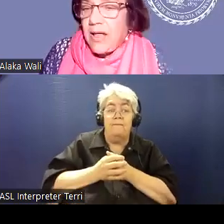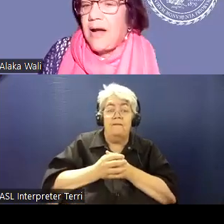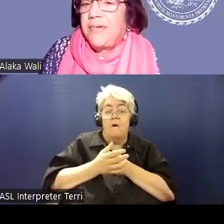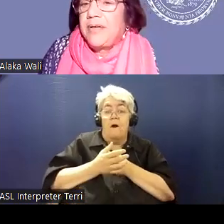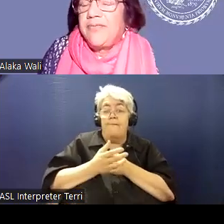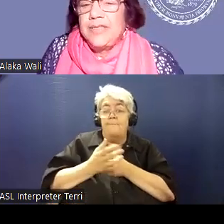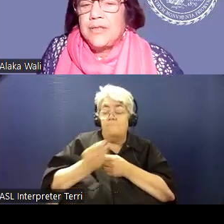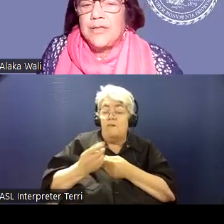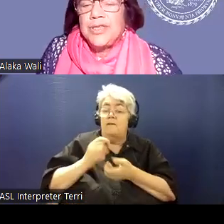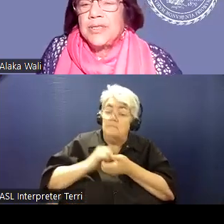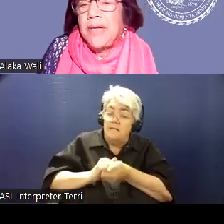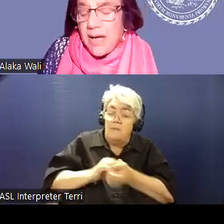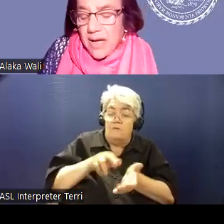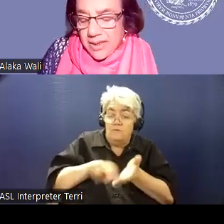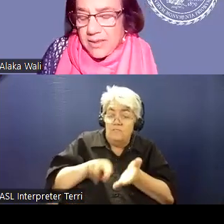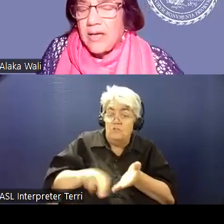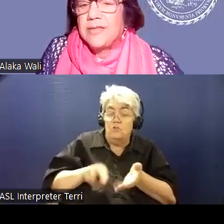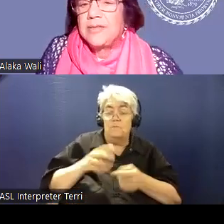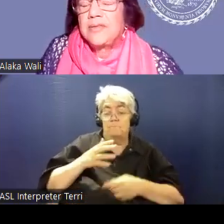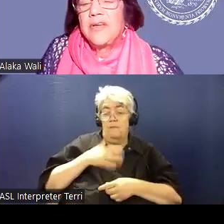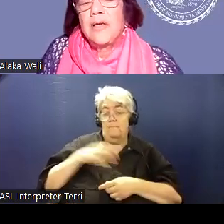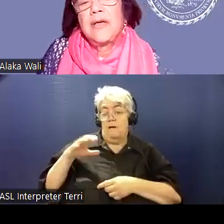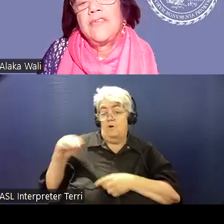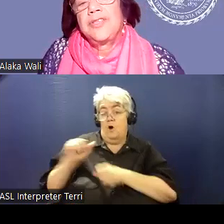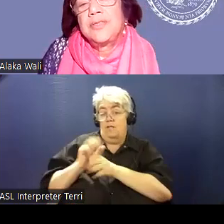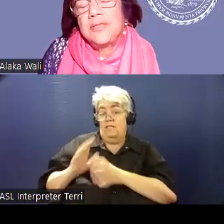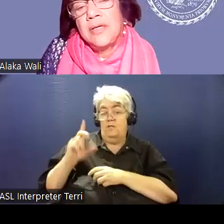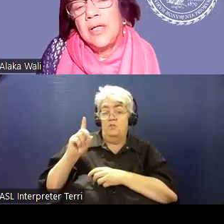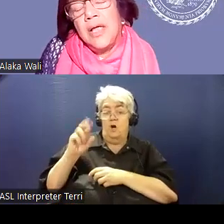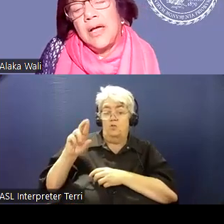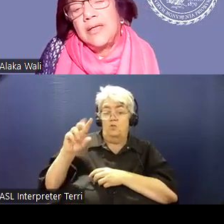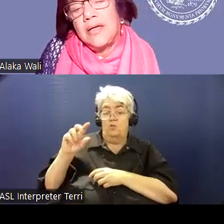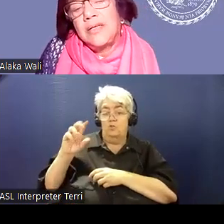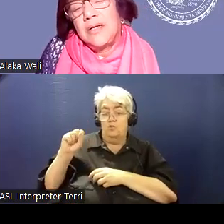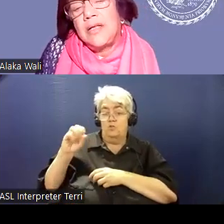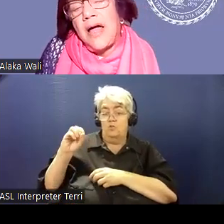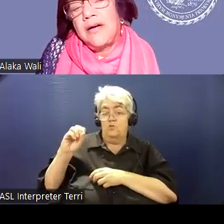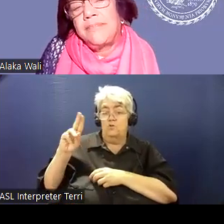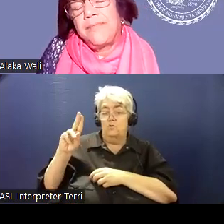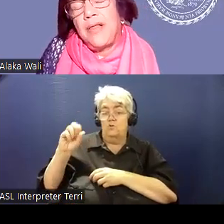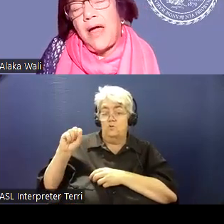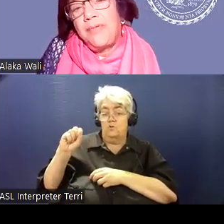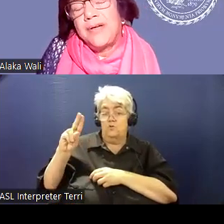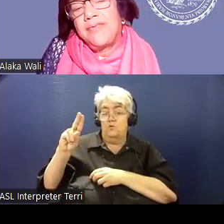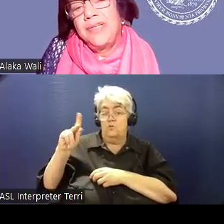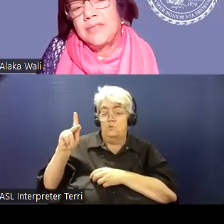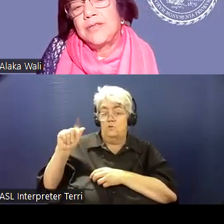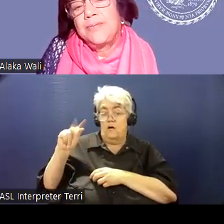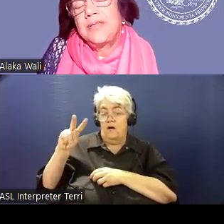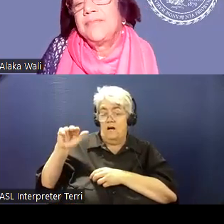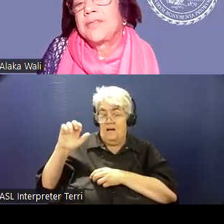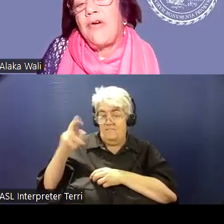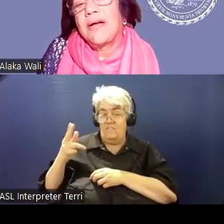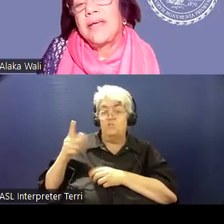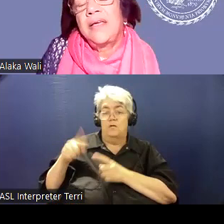doing collaborative research. My colleague, Dr. Suzukovic, is conducting collaborative research